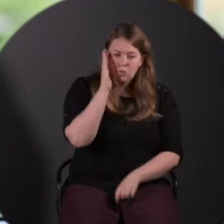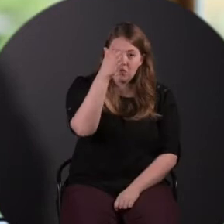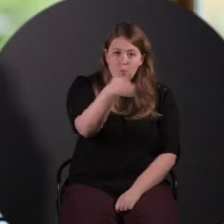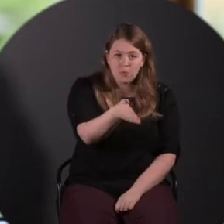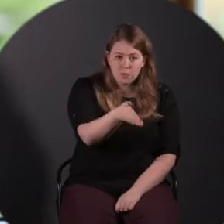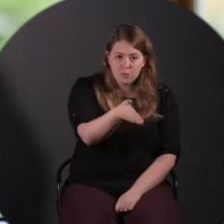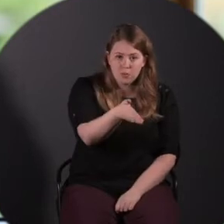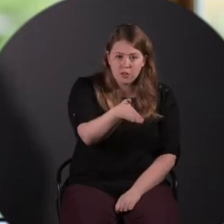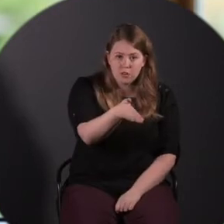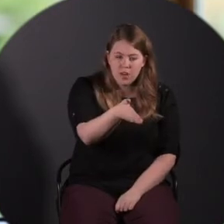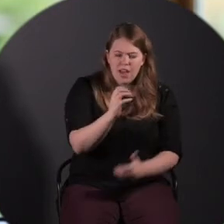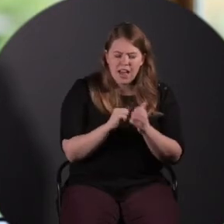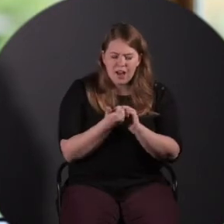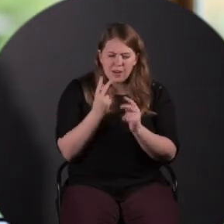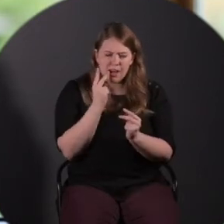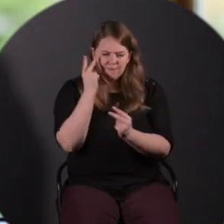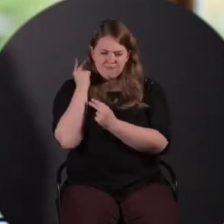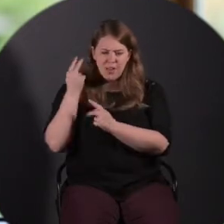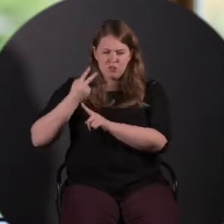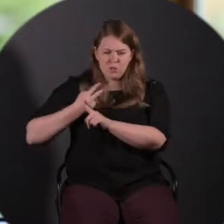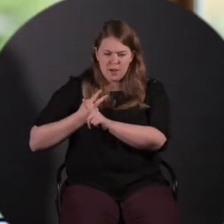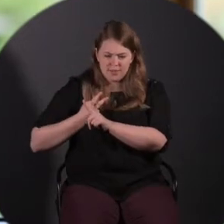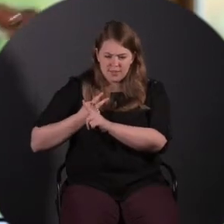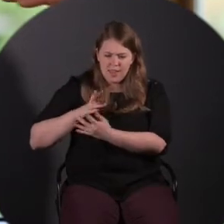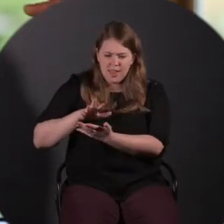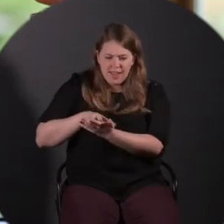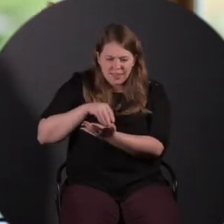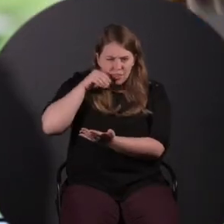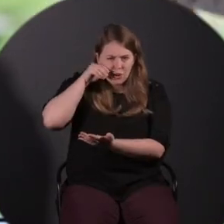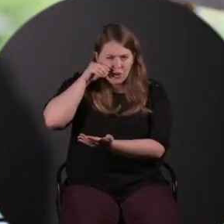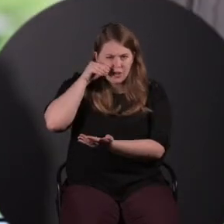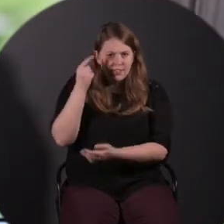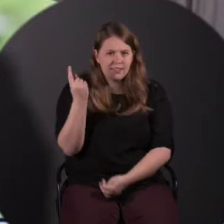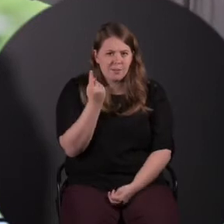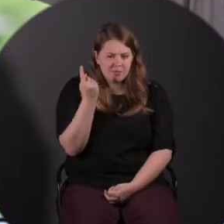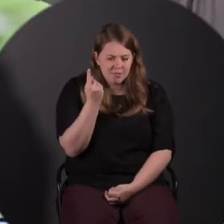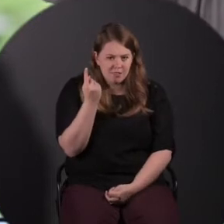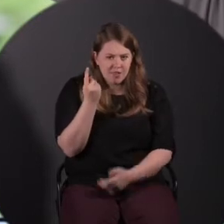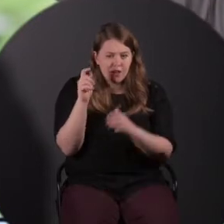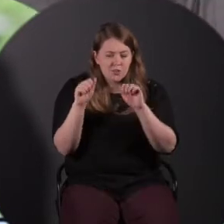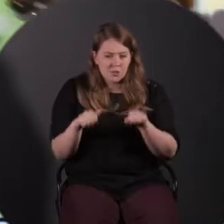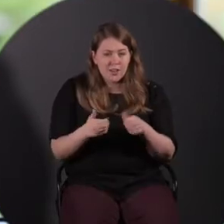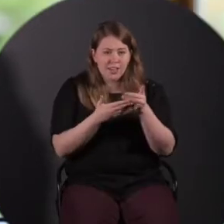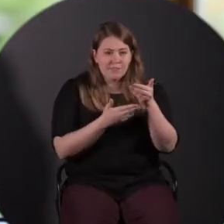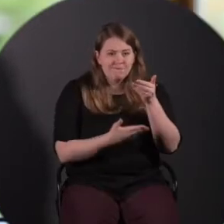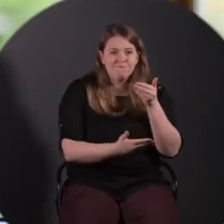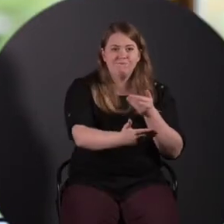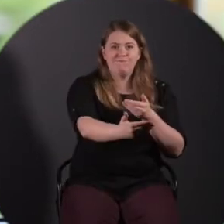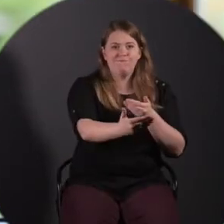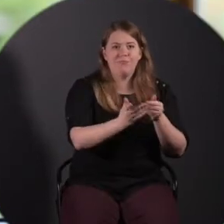here, back to the last 2 months, and learn some lessons so that I can be different over